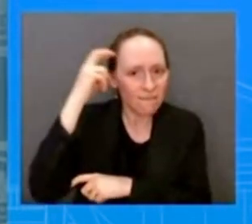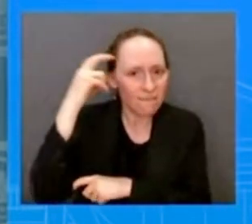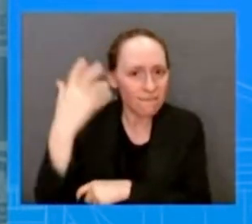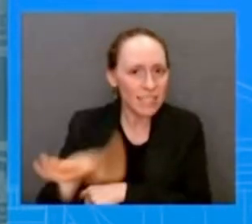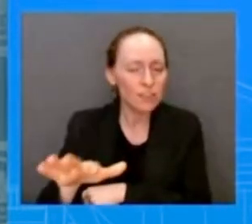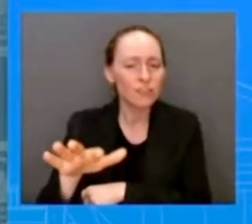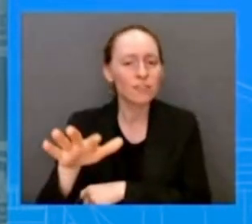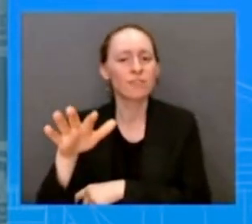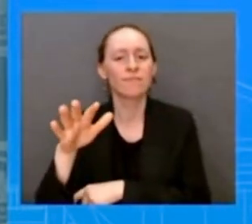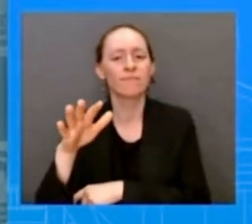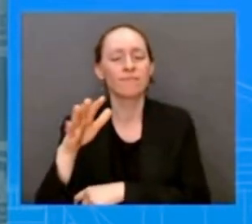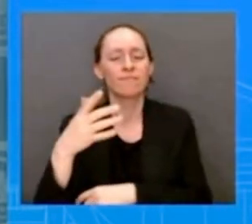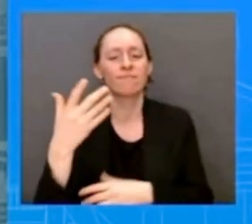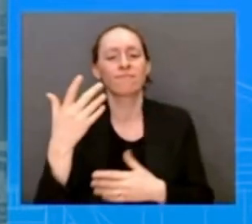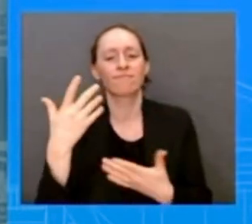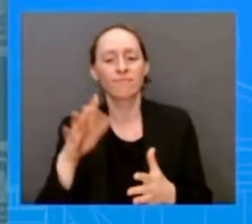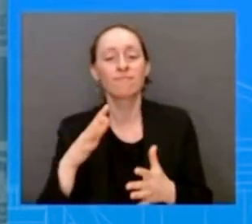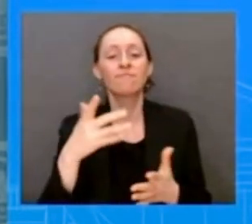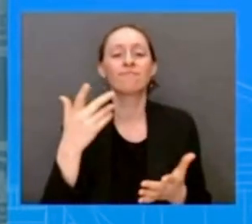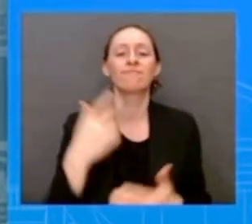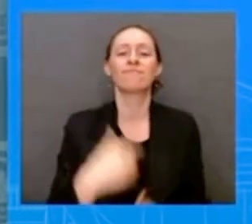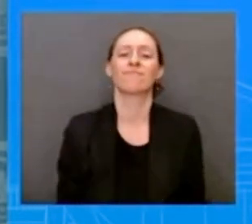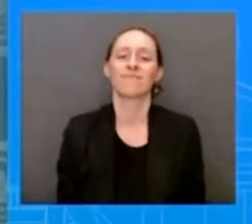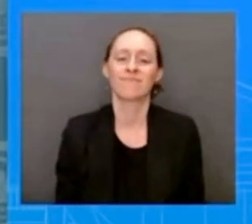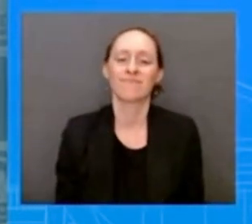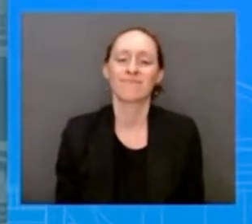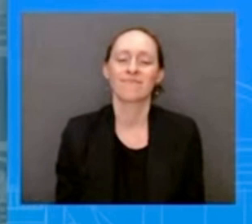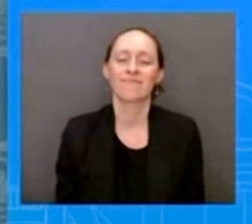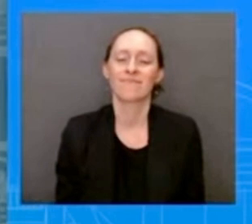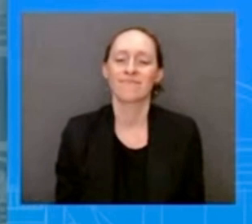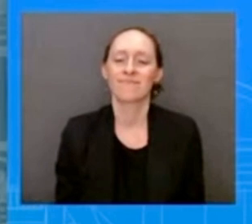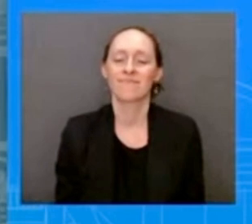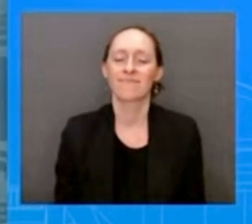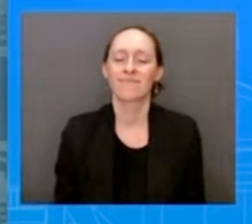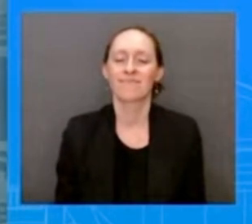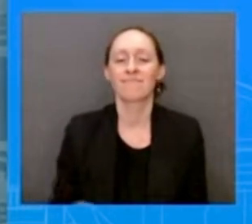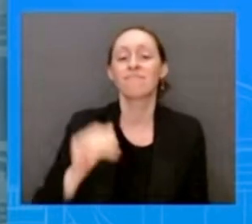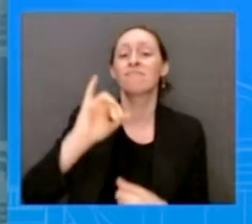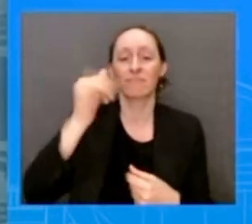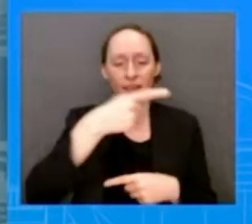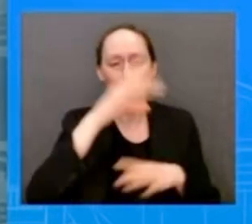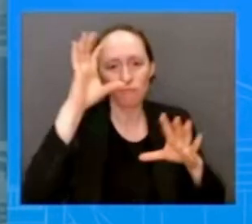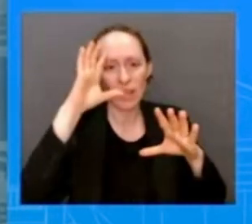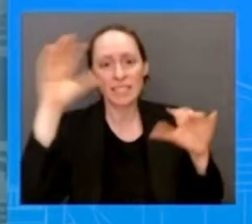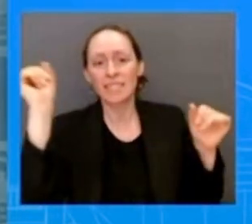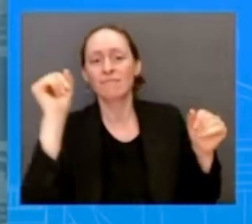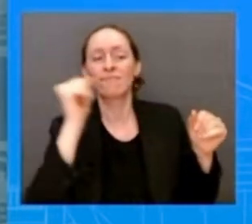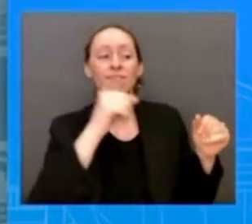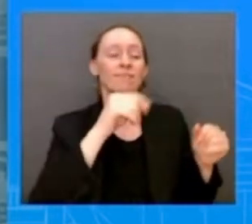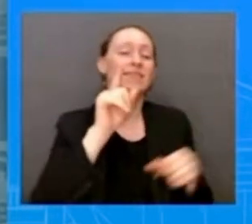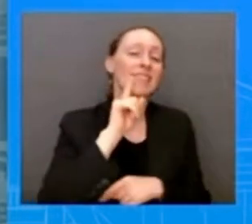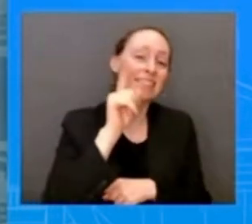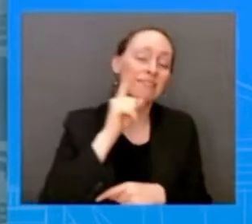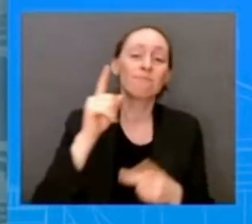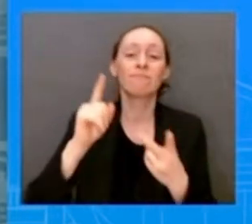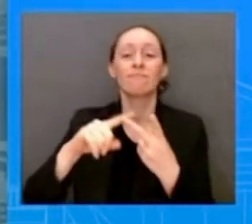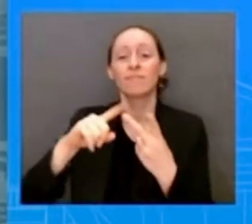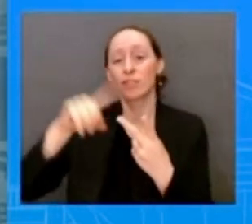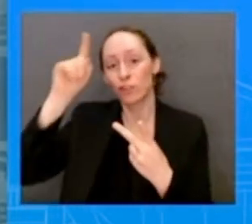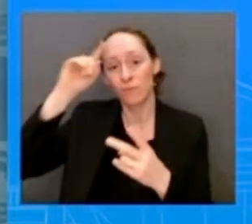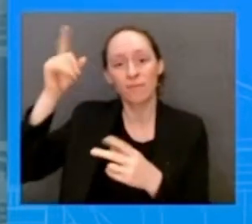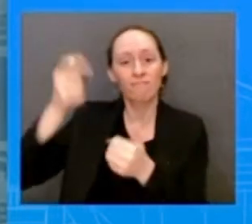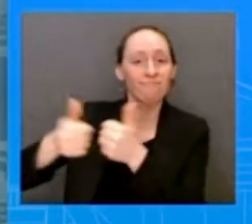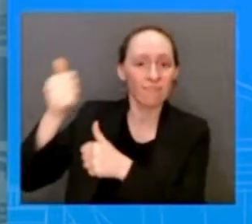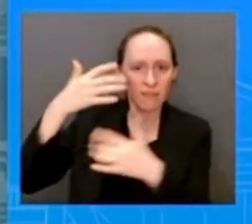on the upcoming NATO summit and other global issues like the challenges posed by the People's Republic of China. All in all, we expect that this will be a